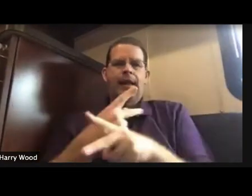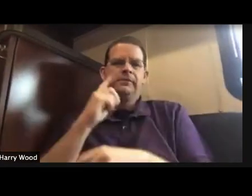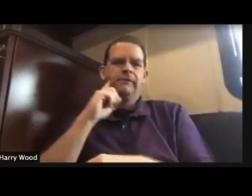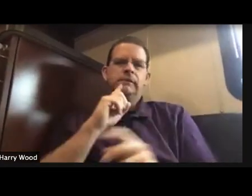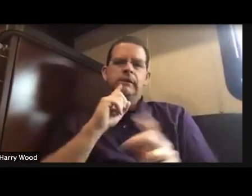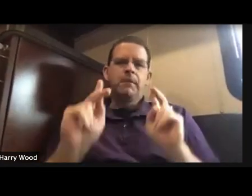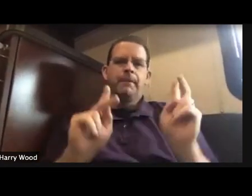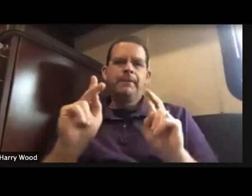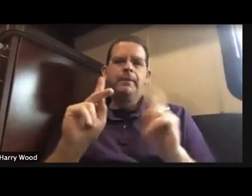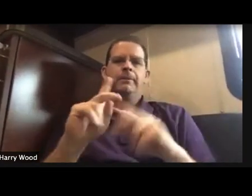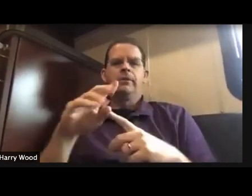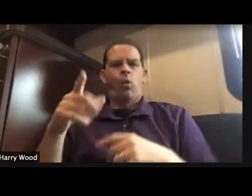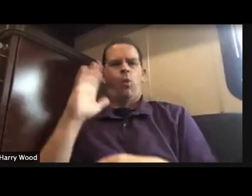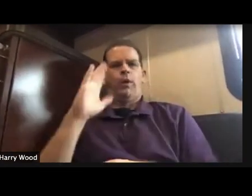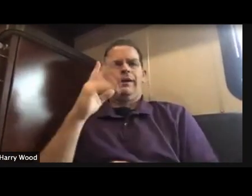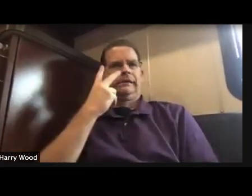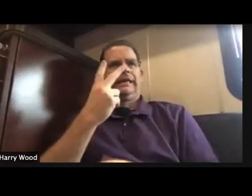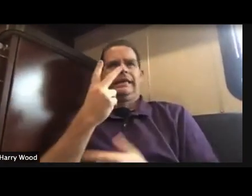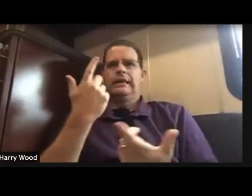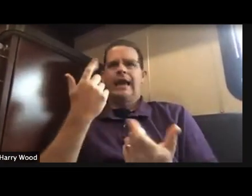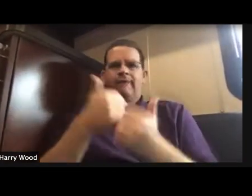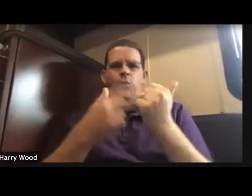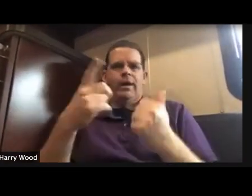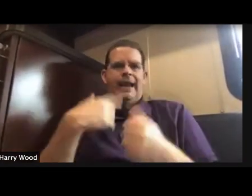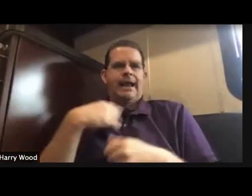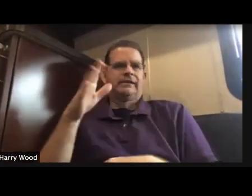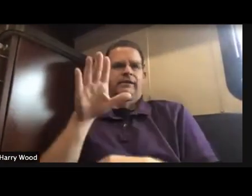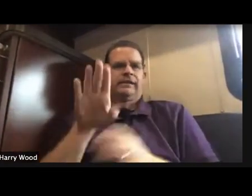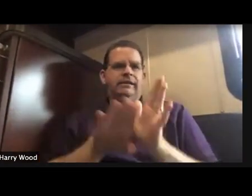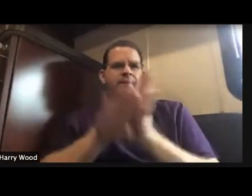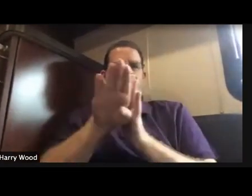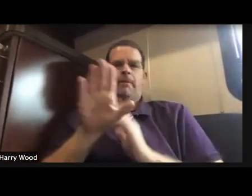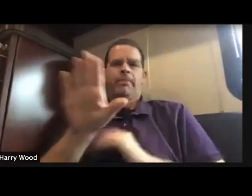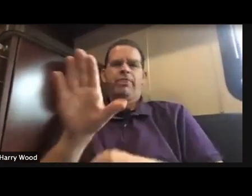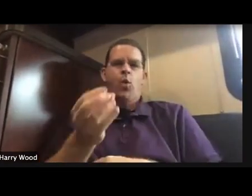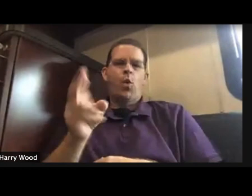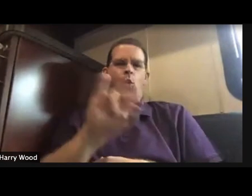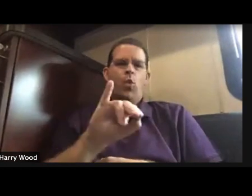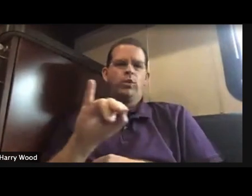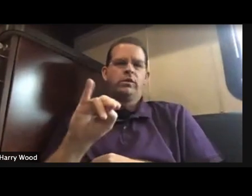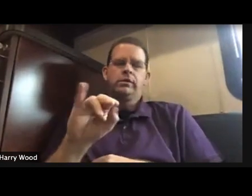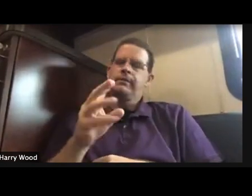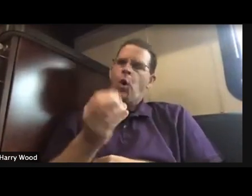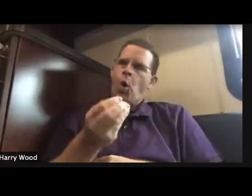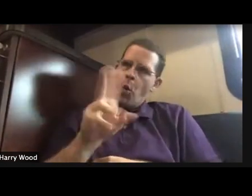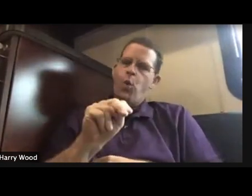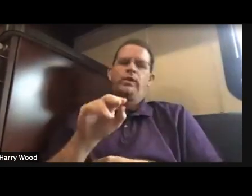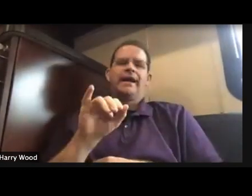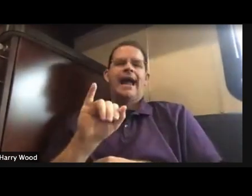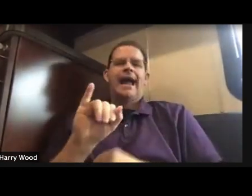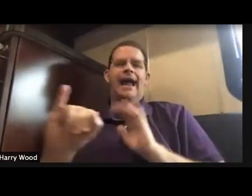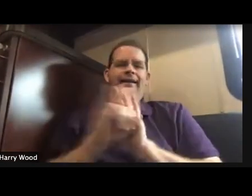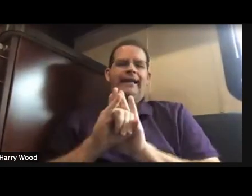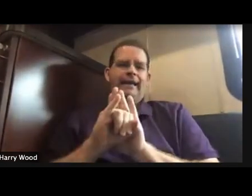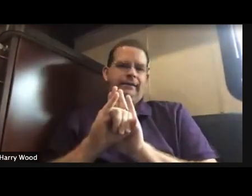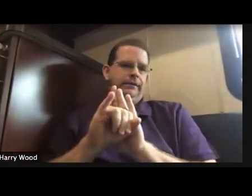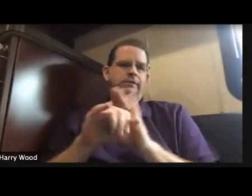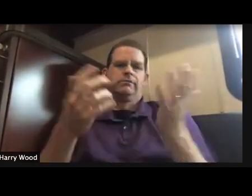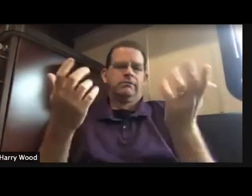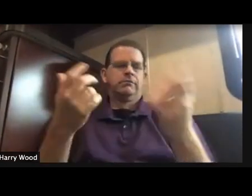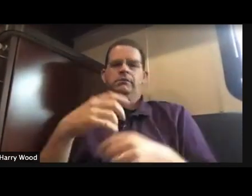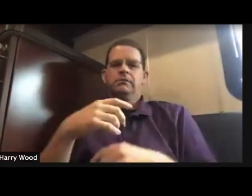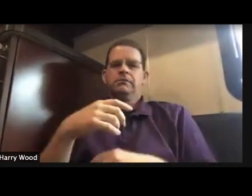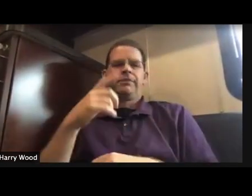child signs. It doesn't matter. There's not one type of deaf person. We have to see that, um, there's a variety of deaf people